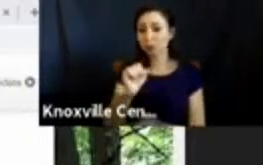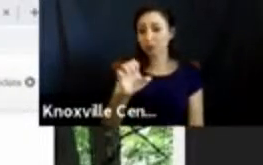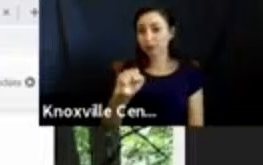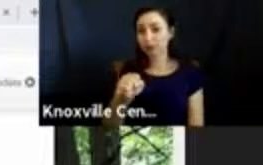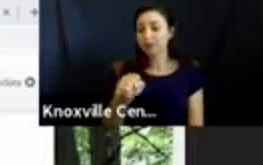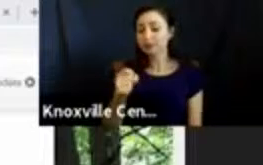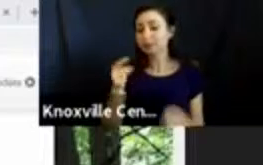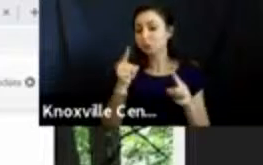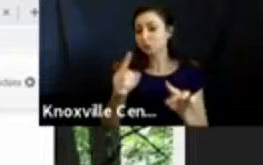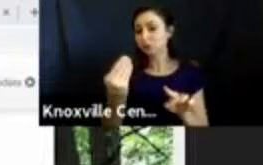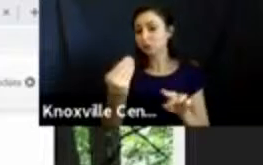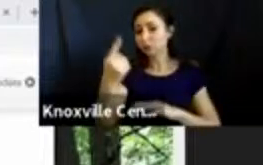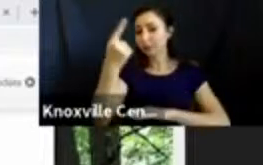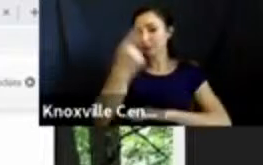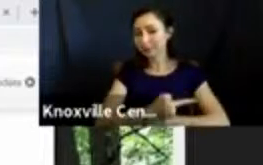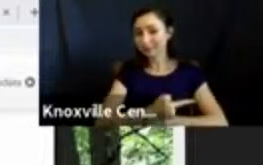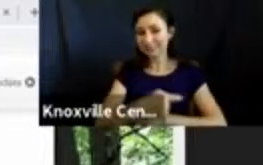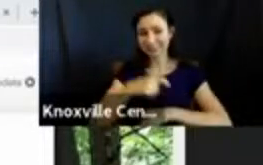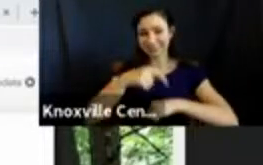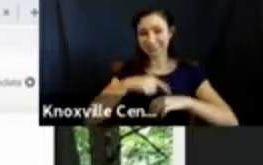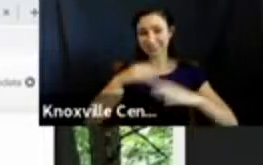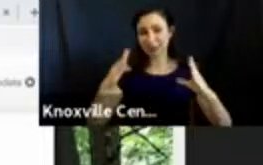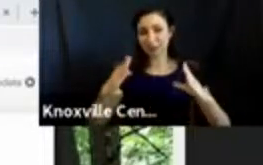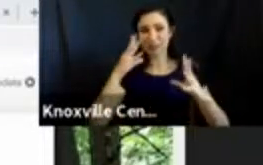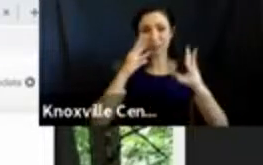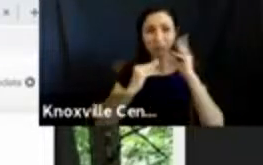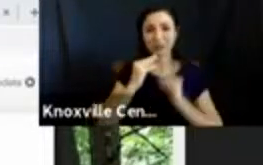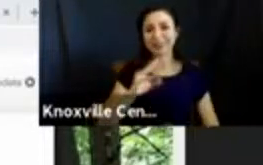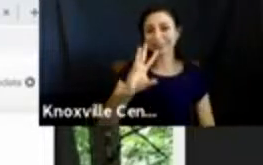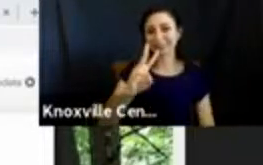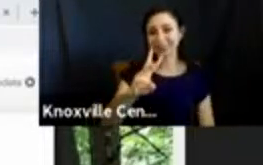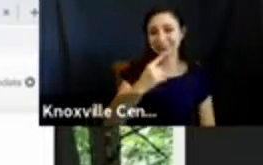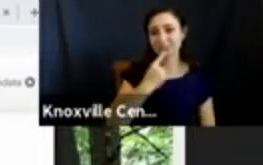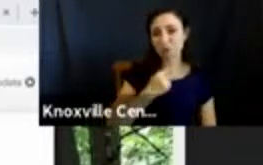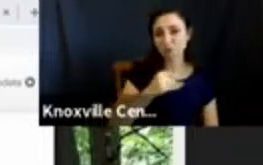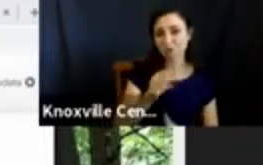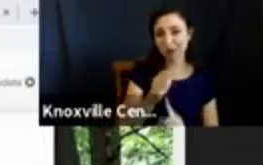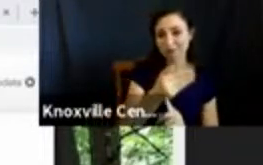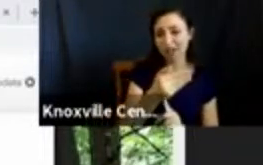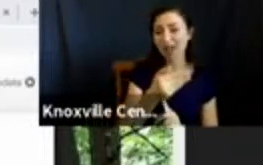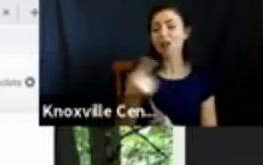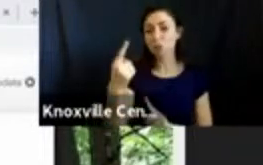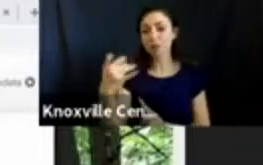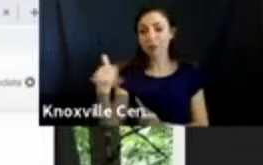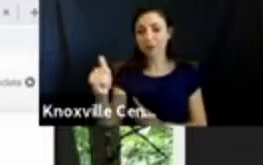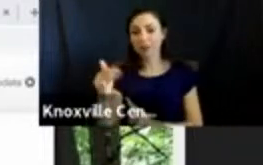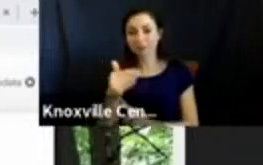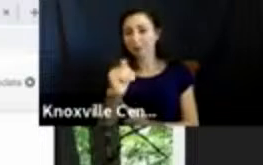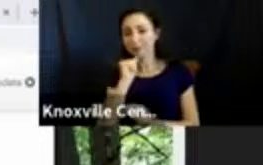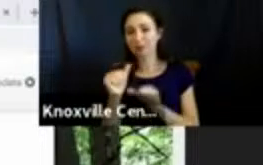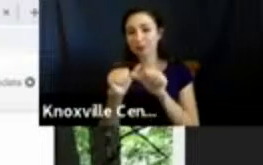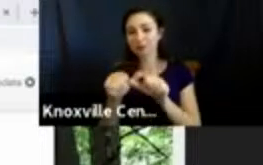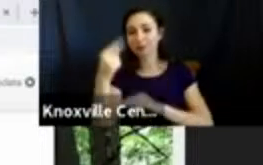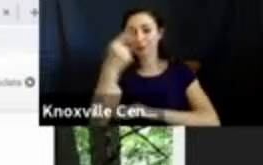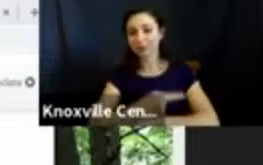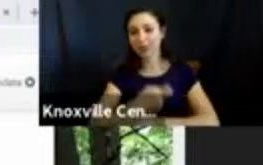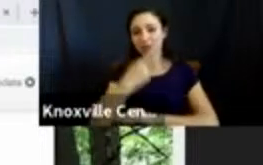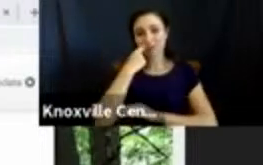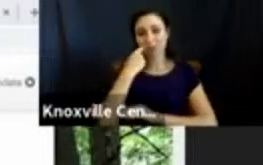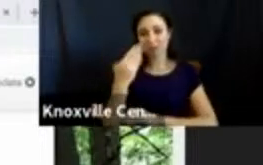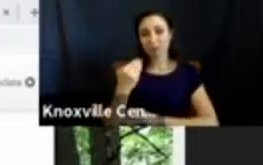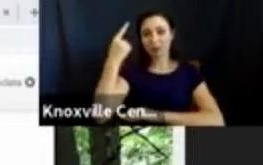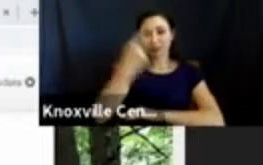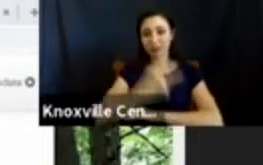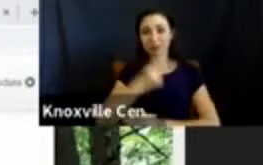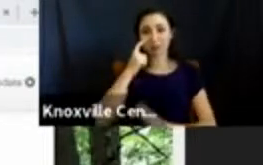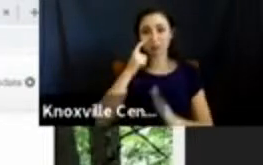period, we experienced 6 red flags and 1 yellow flag, but they weren't on consecutive days. Over the past 14 days, we've seen an average of